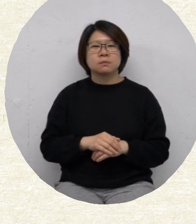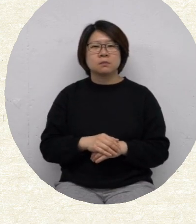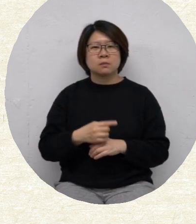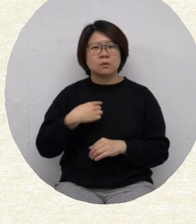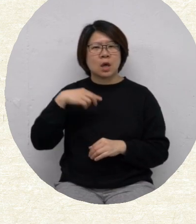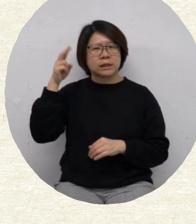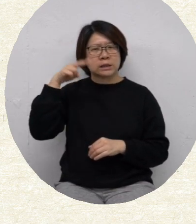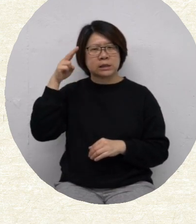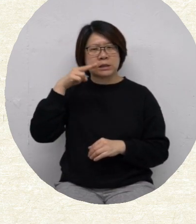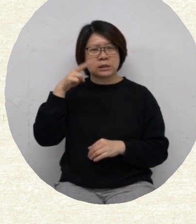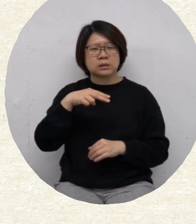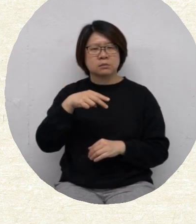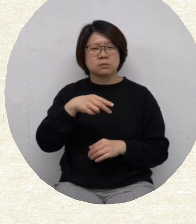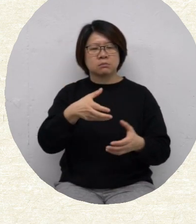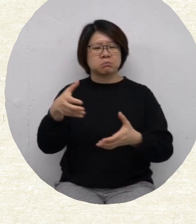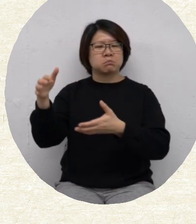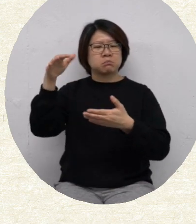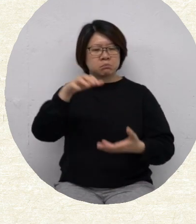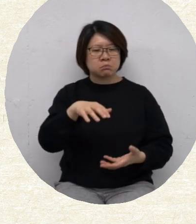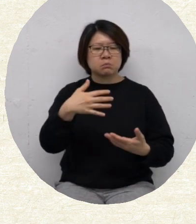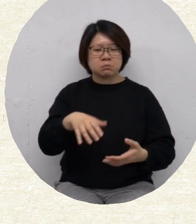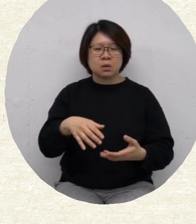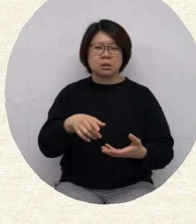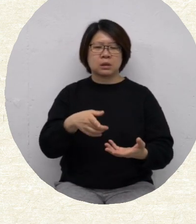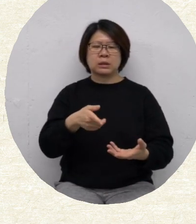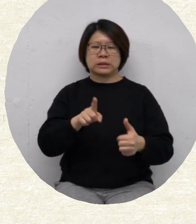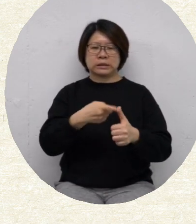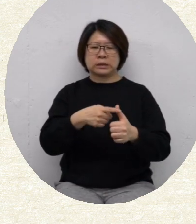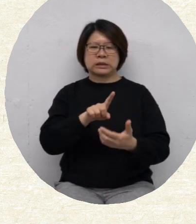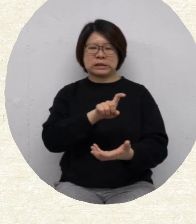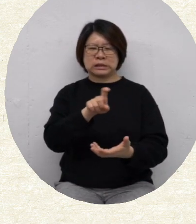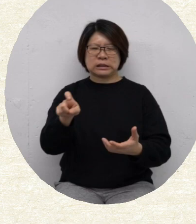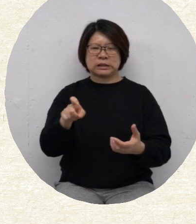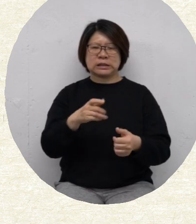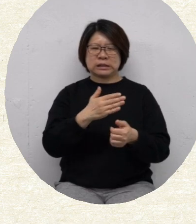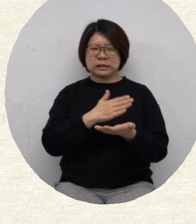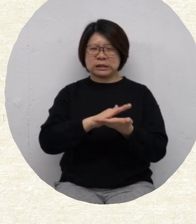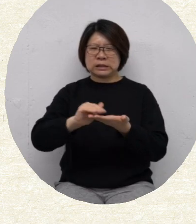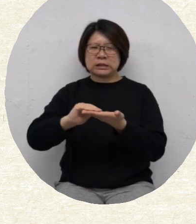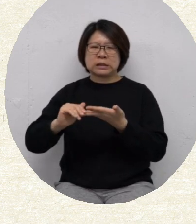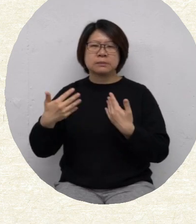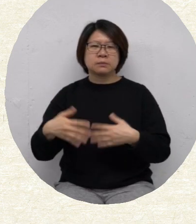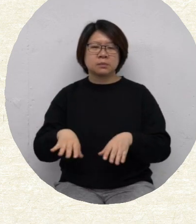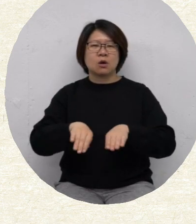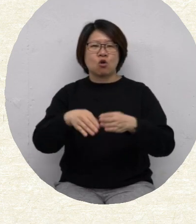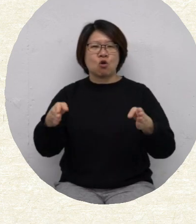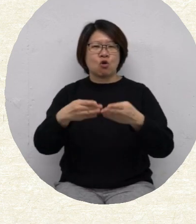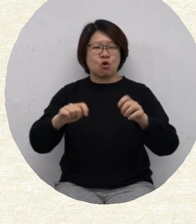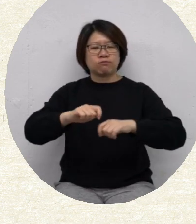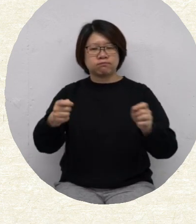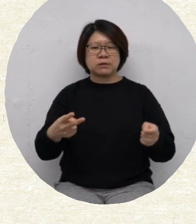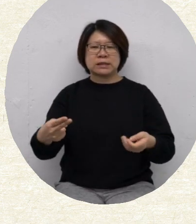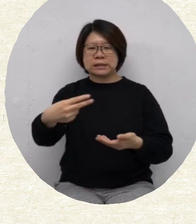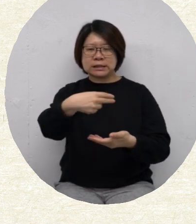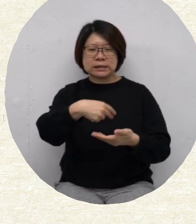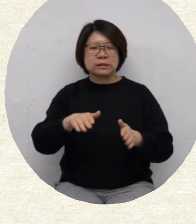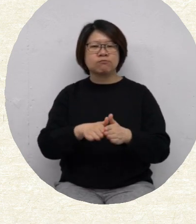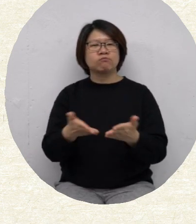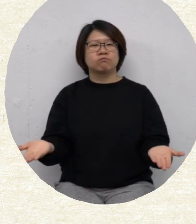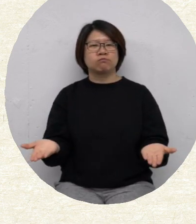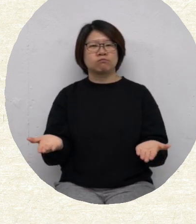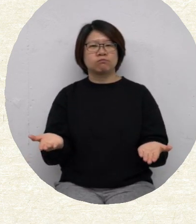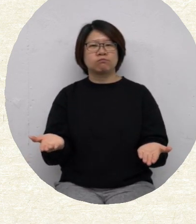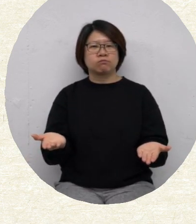I stayed in our small house and relied on deliveries to sustain us. Every week, delivery boxes